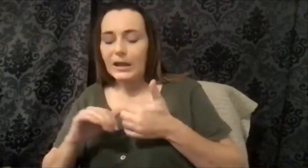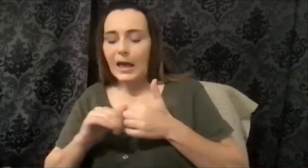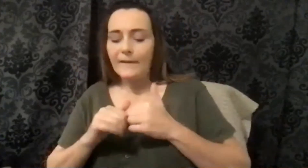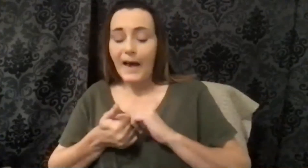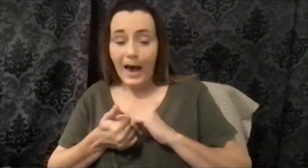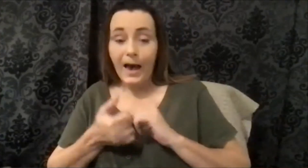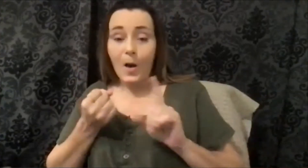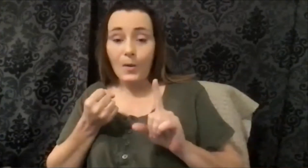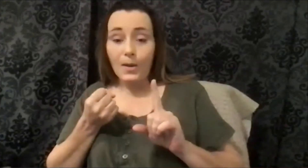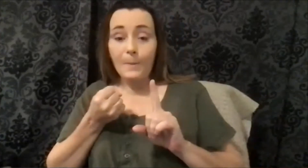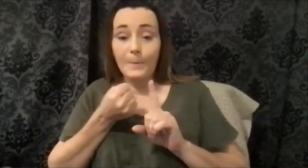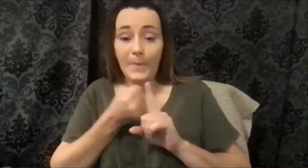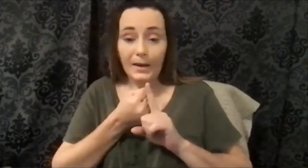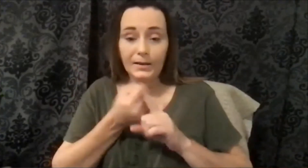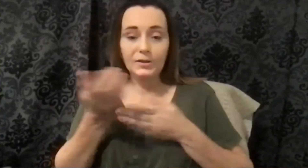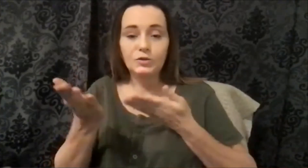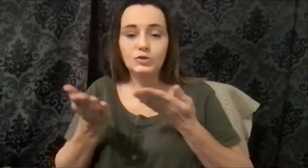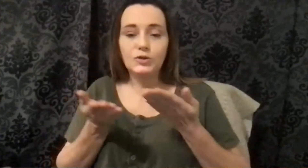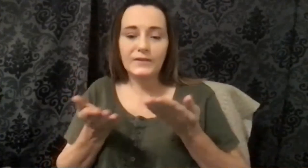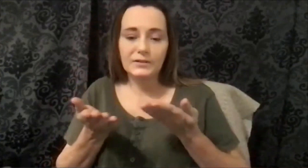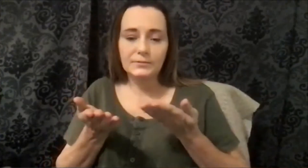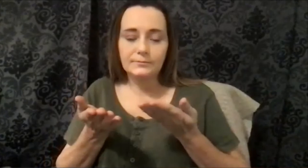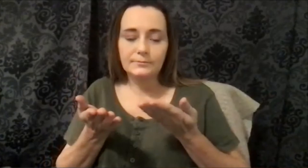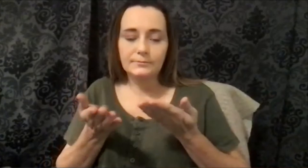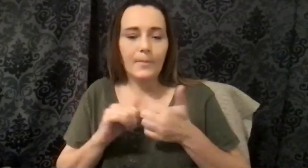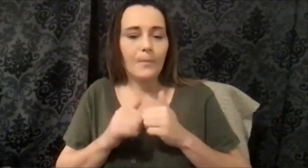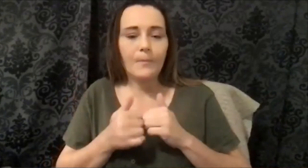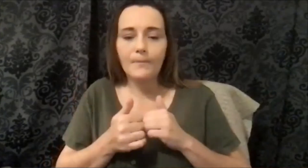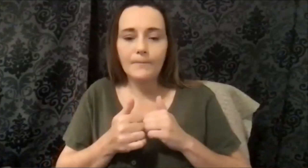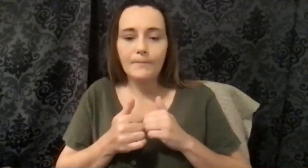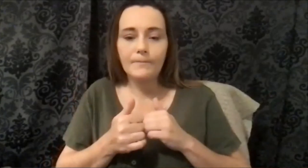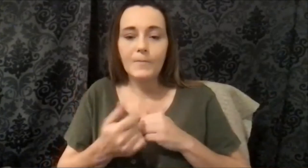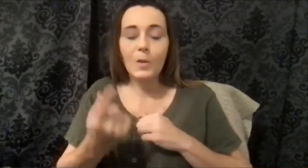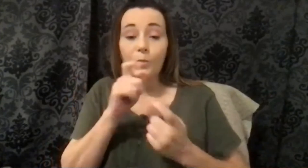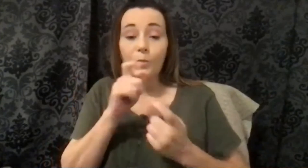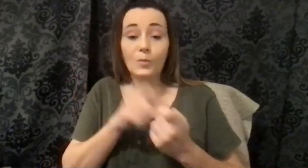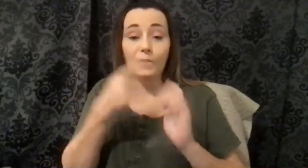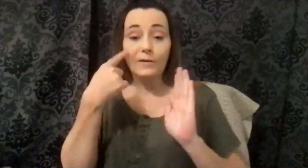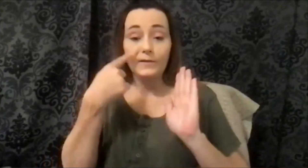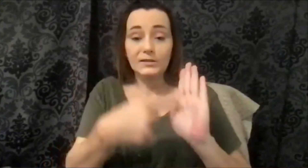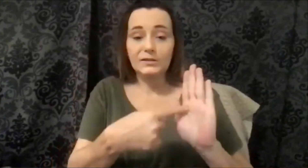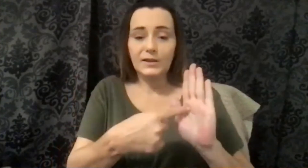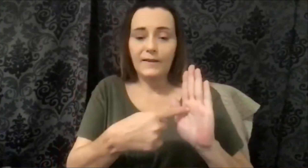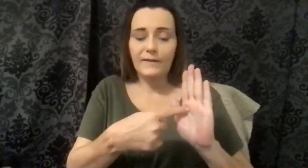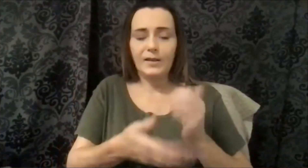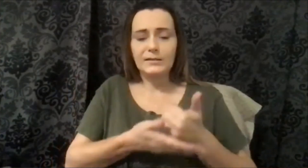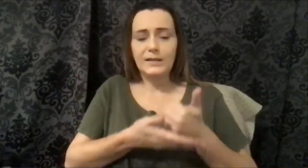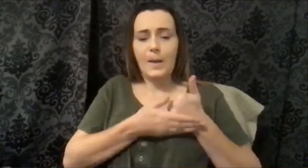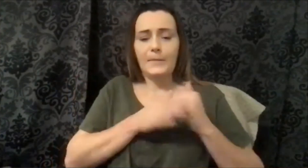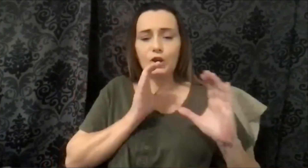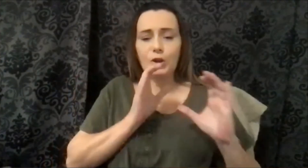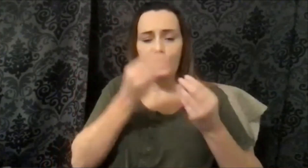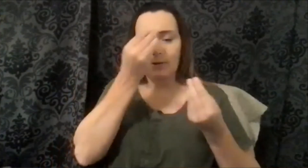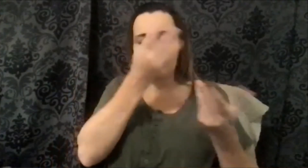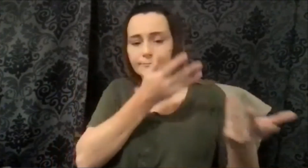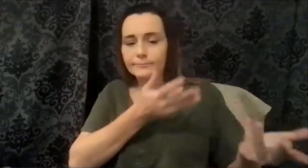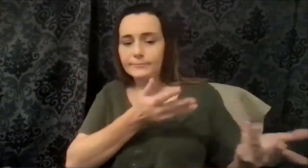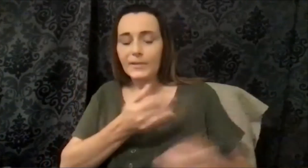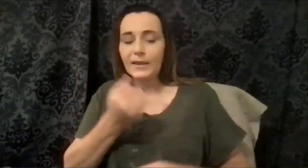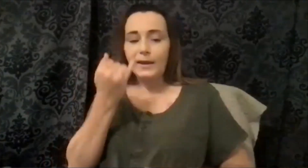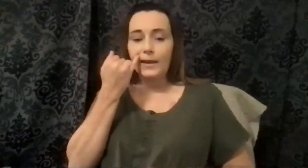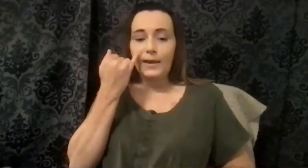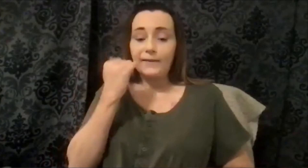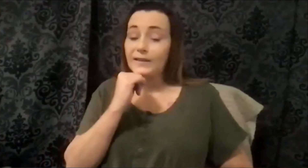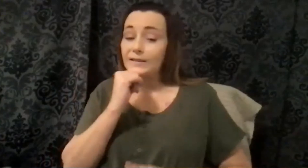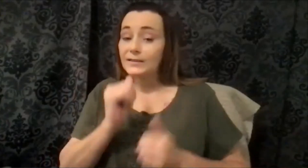impact service. One particular example that is helpful to communicate is that if this motion does not